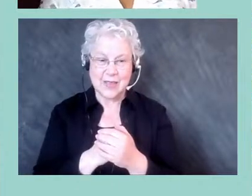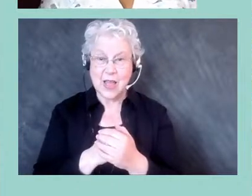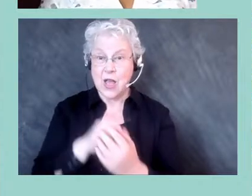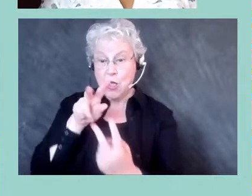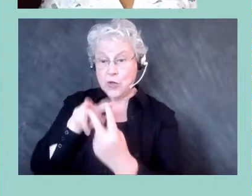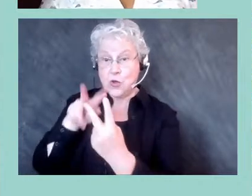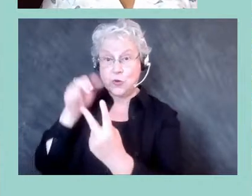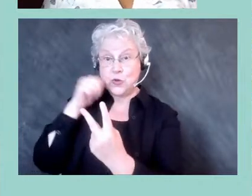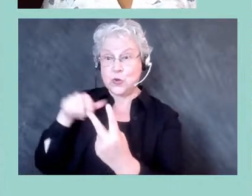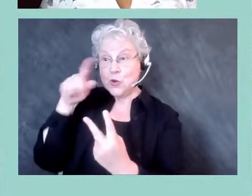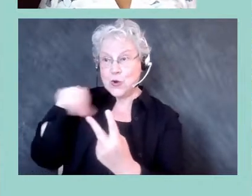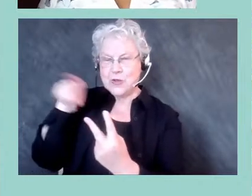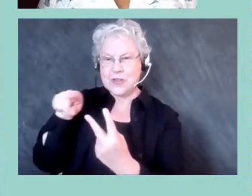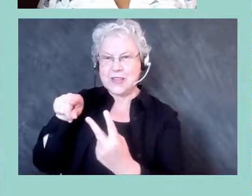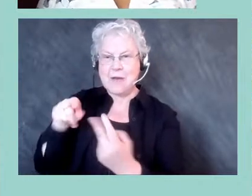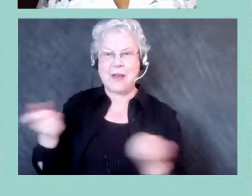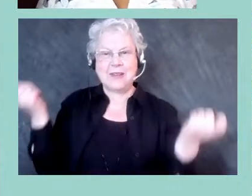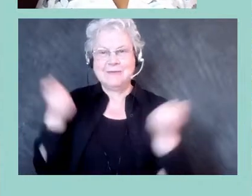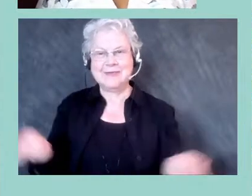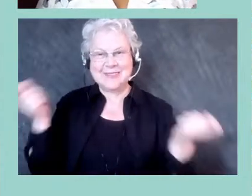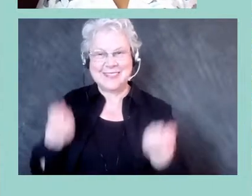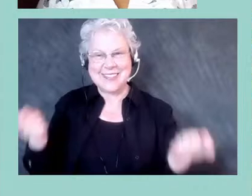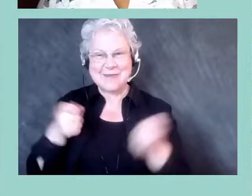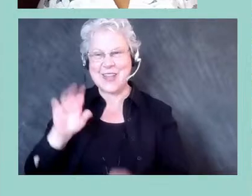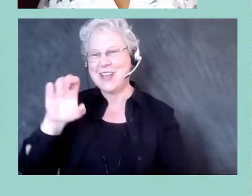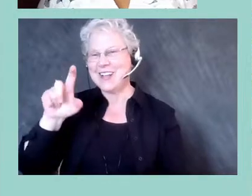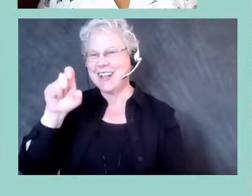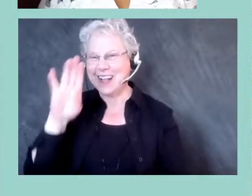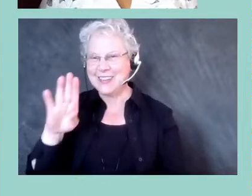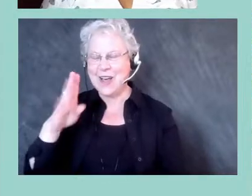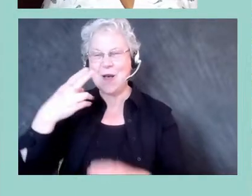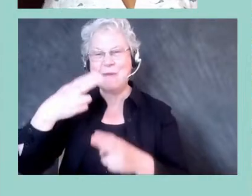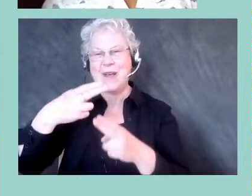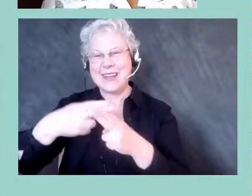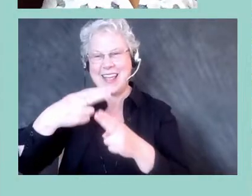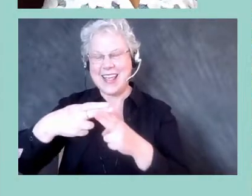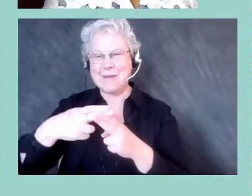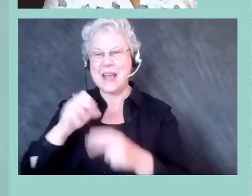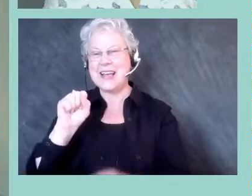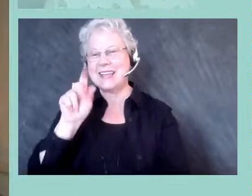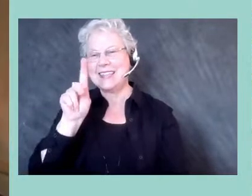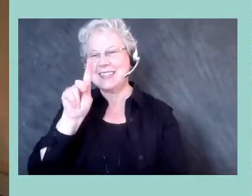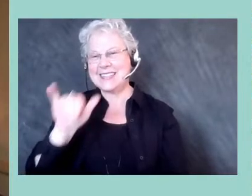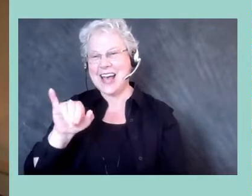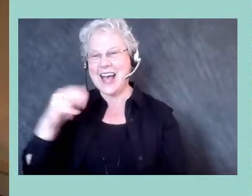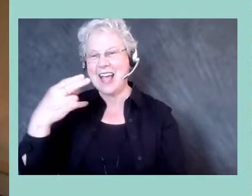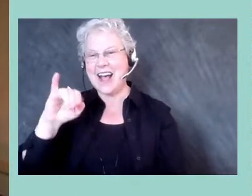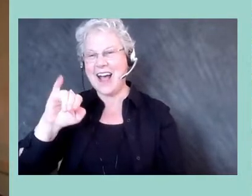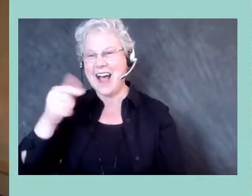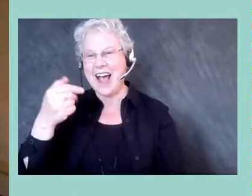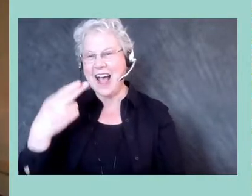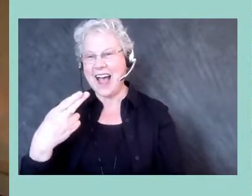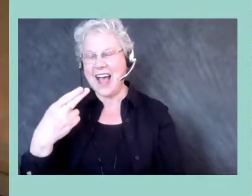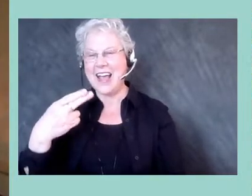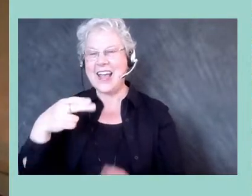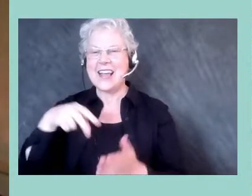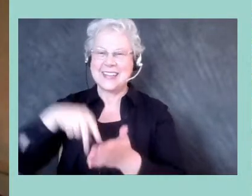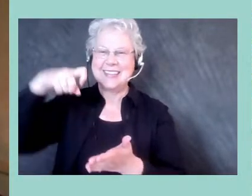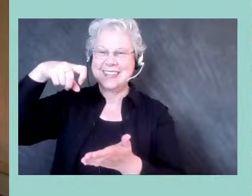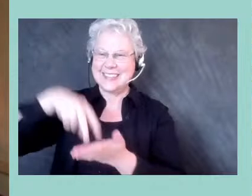again. They were both in the school jump rope club, the Sky High